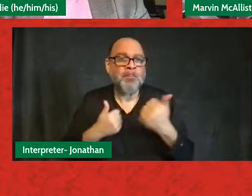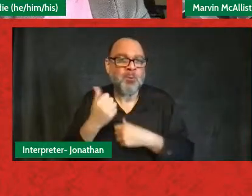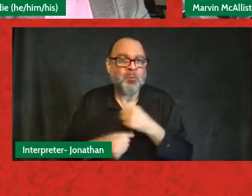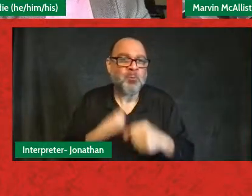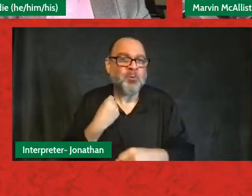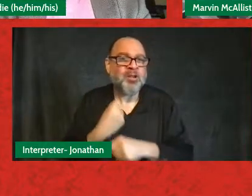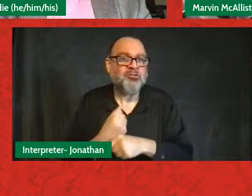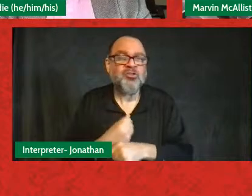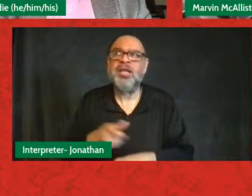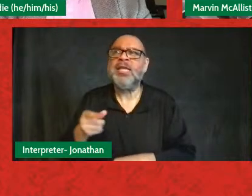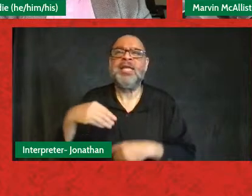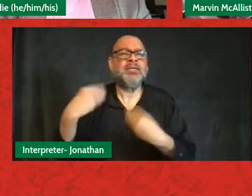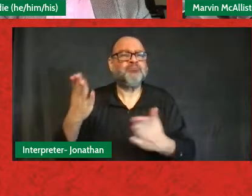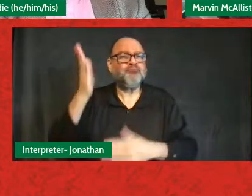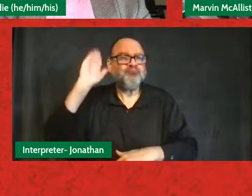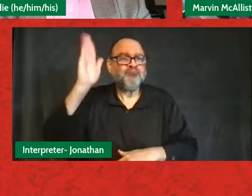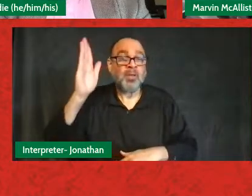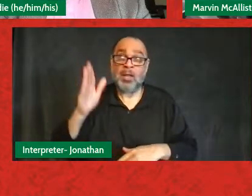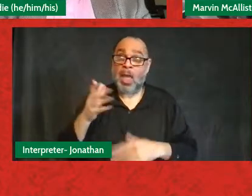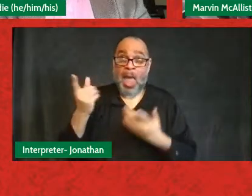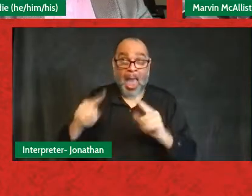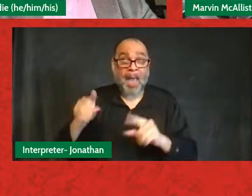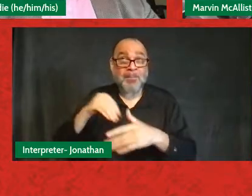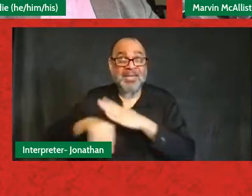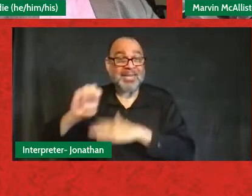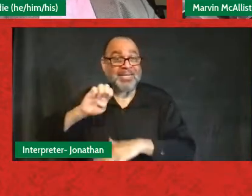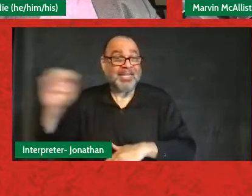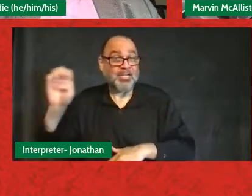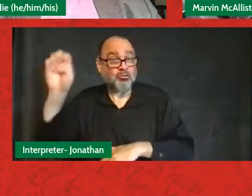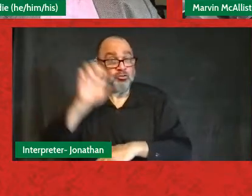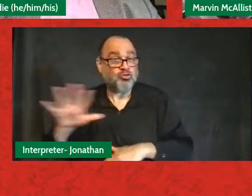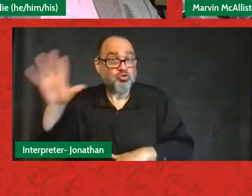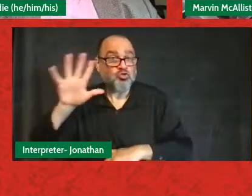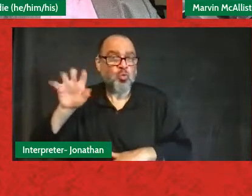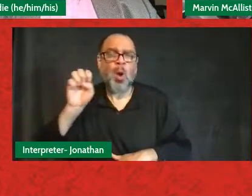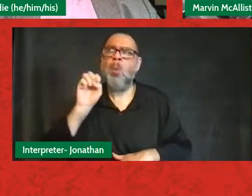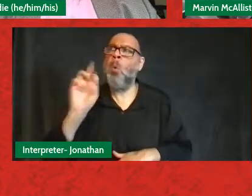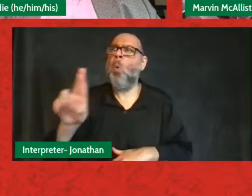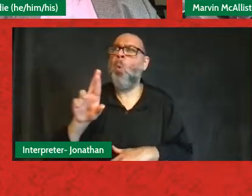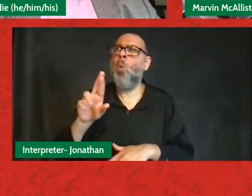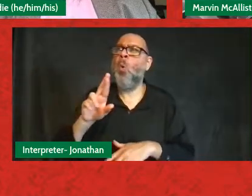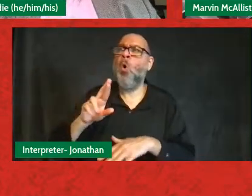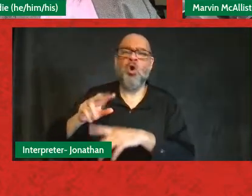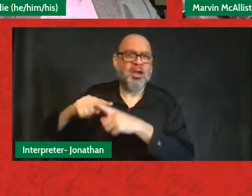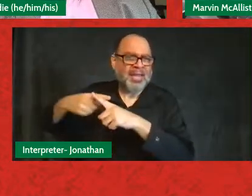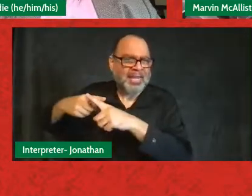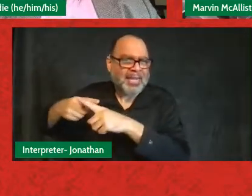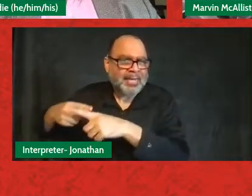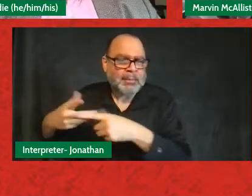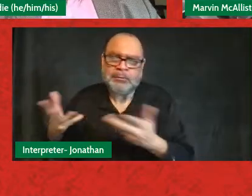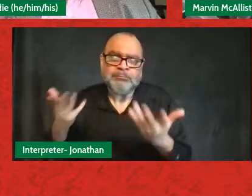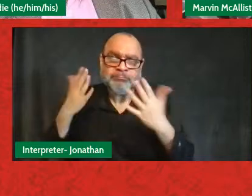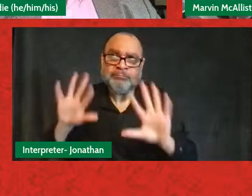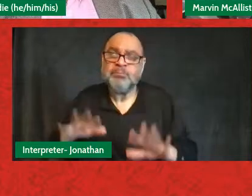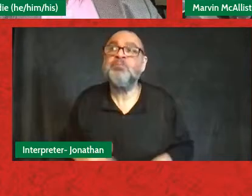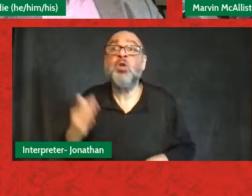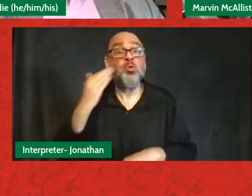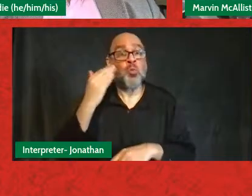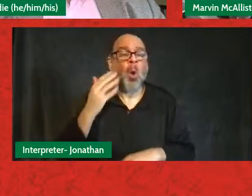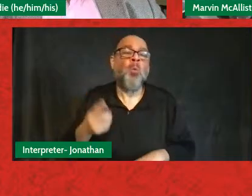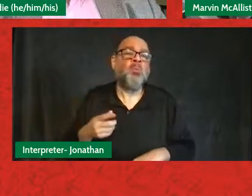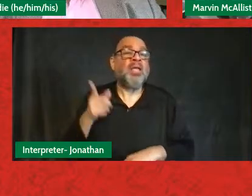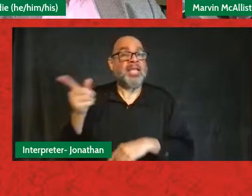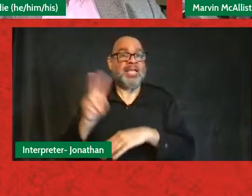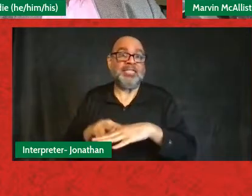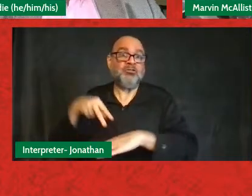England. I don't know if it was in England or if it was in Eastern Europe, but he stood up, which was a rare thing to do, because you know, at the curtain speech, most actors don't say much. You